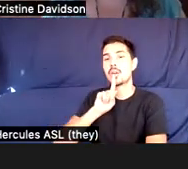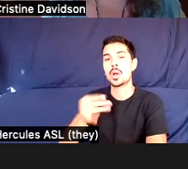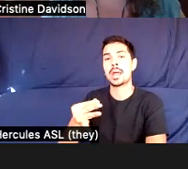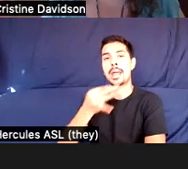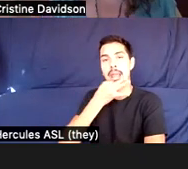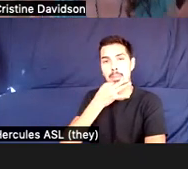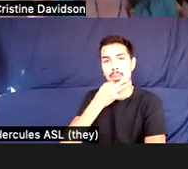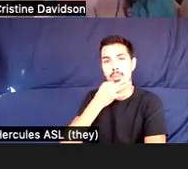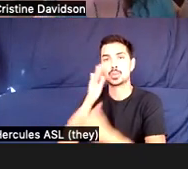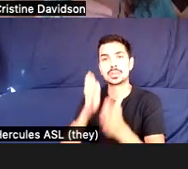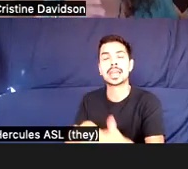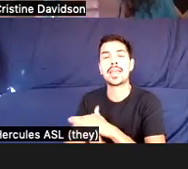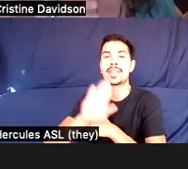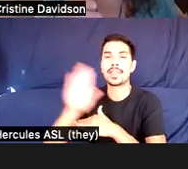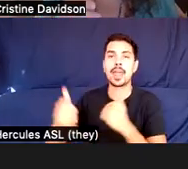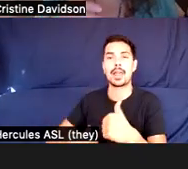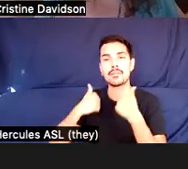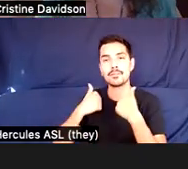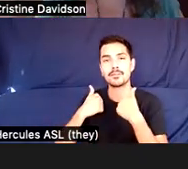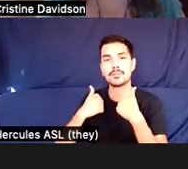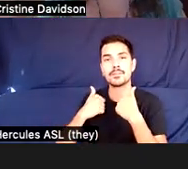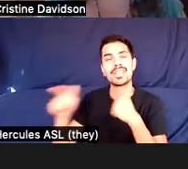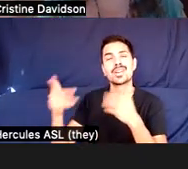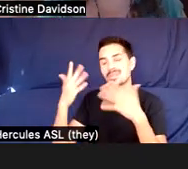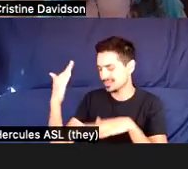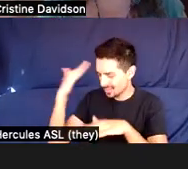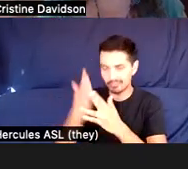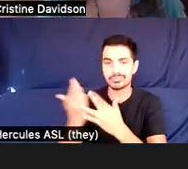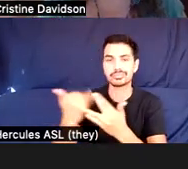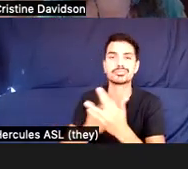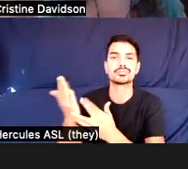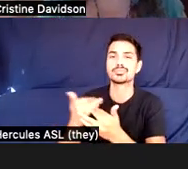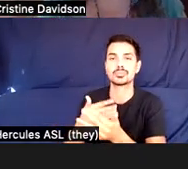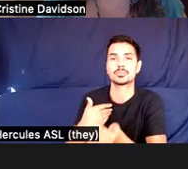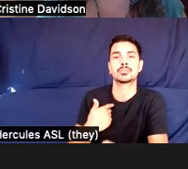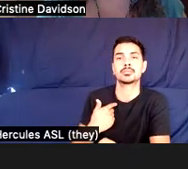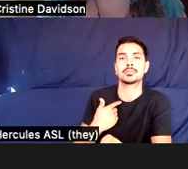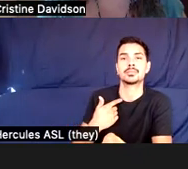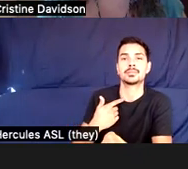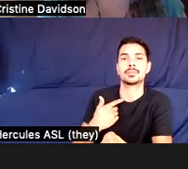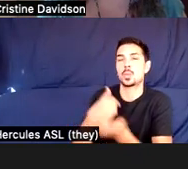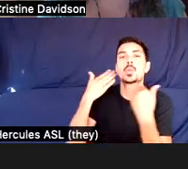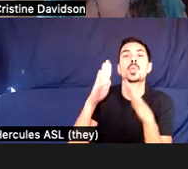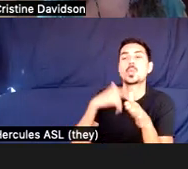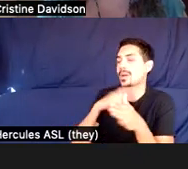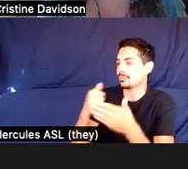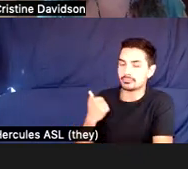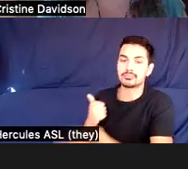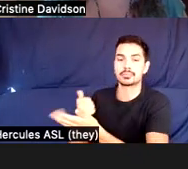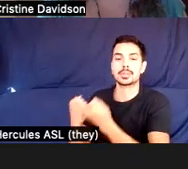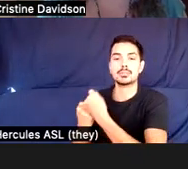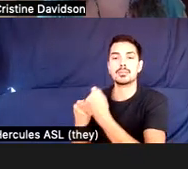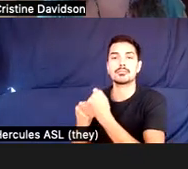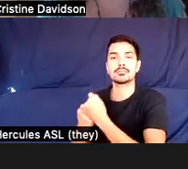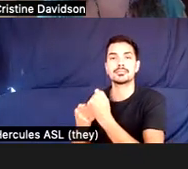are available to them, and we can offer that. And that they are experts in their own lives, right? So